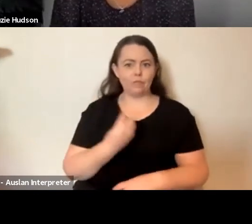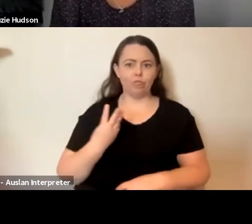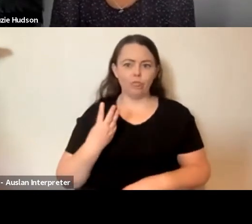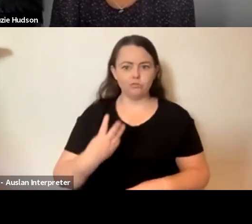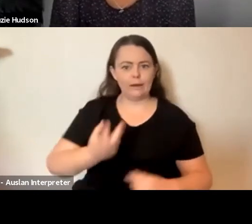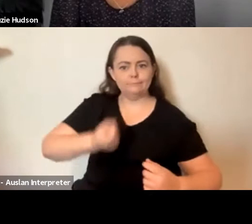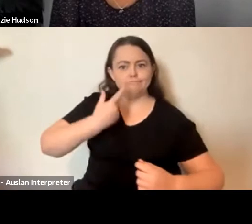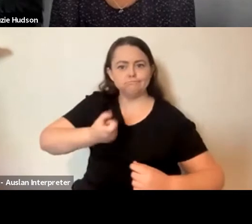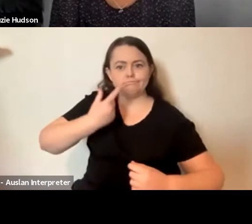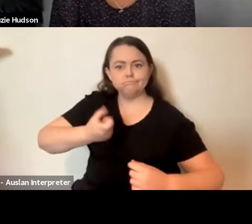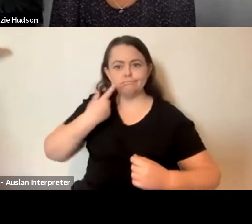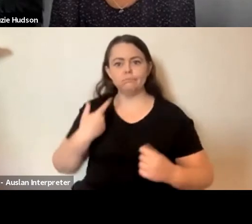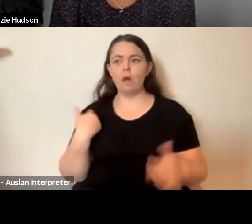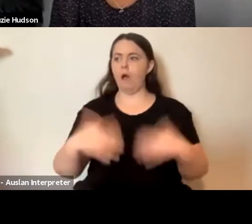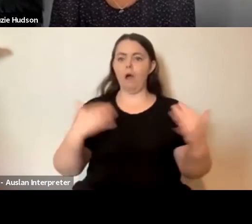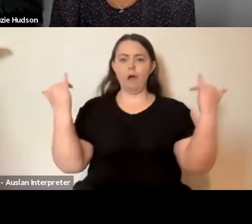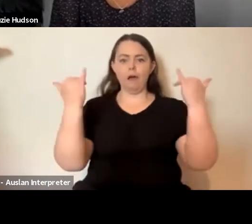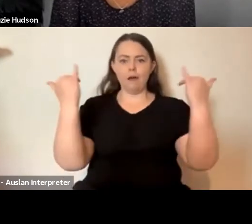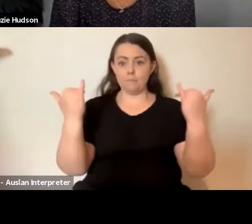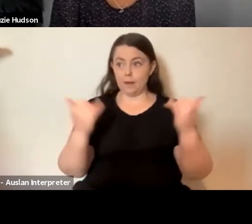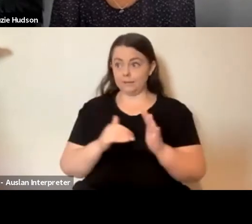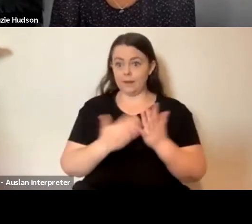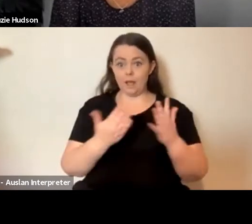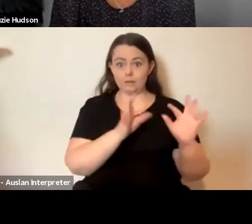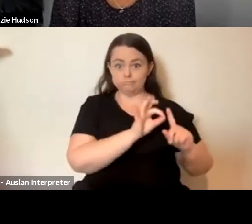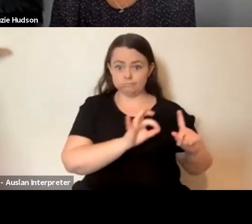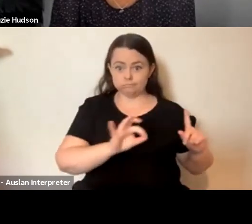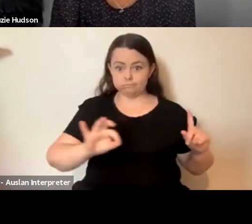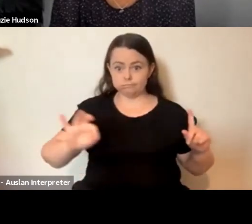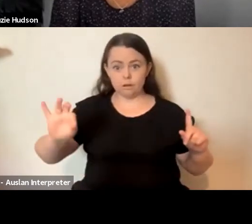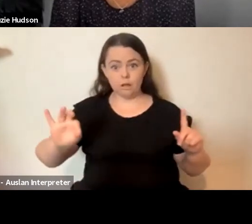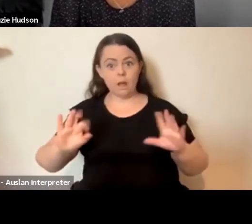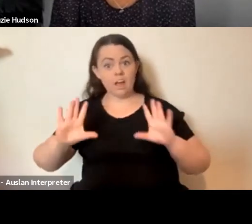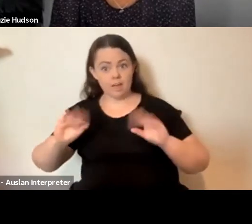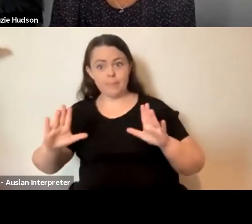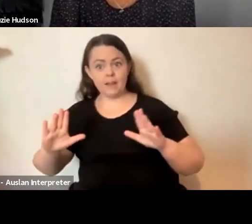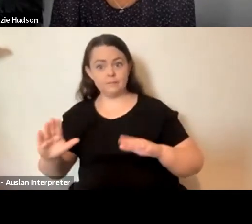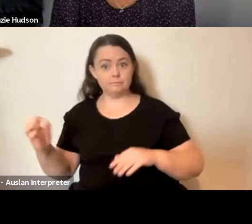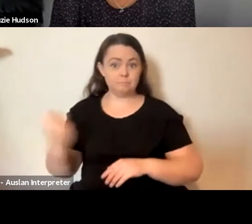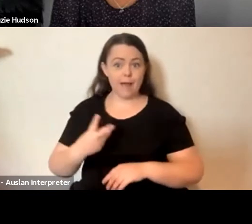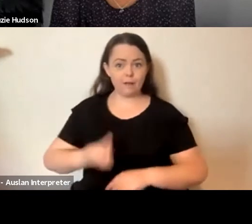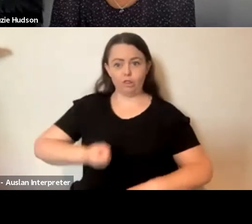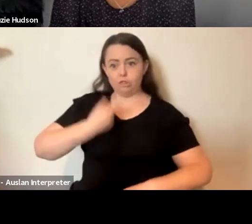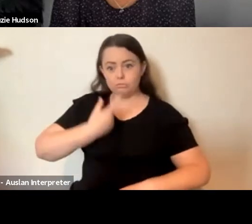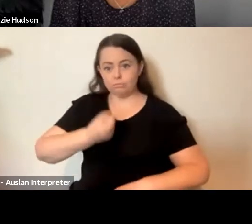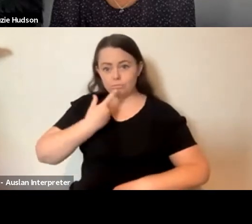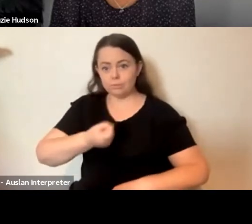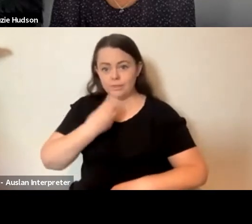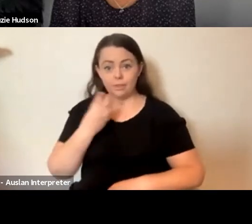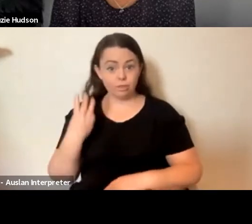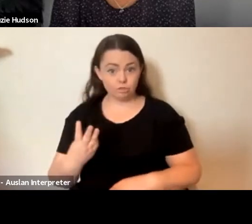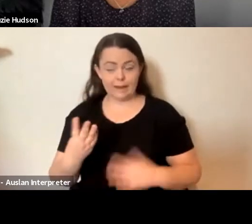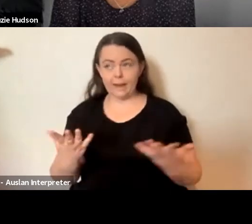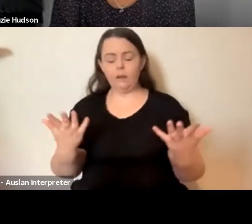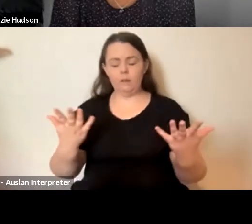increase in overdose or other kind of adverse events. And I think there will, as people have alluded to, continue to